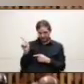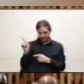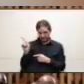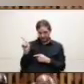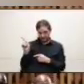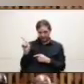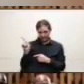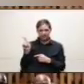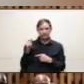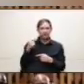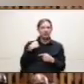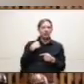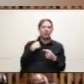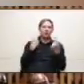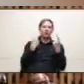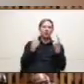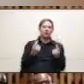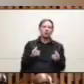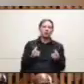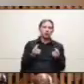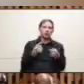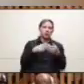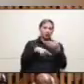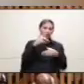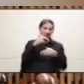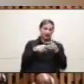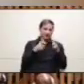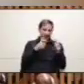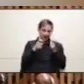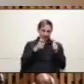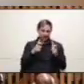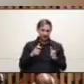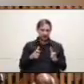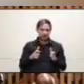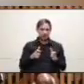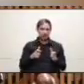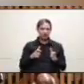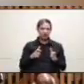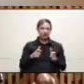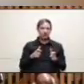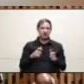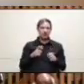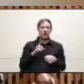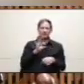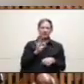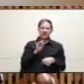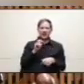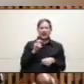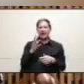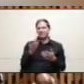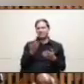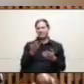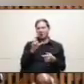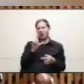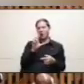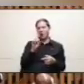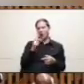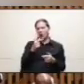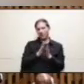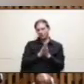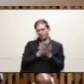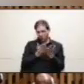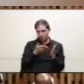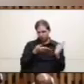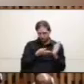when we do our project management, we on the ground have the day-to-day logbooks, and then we have